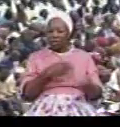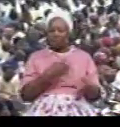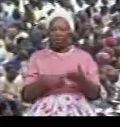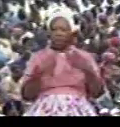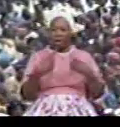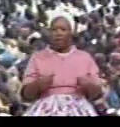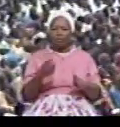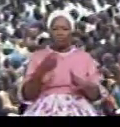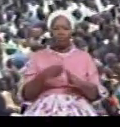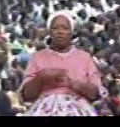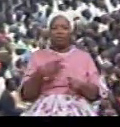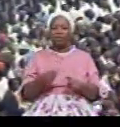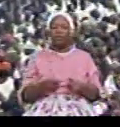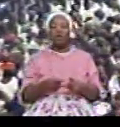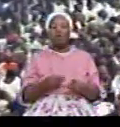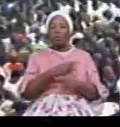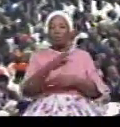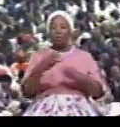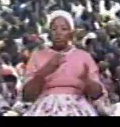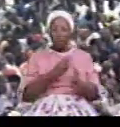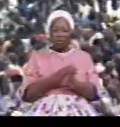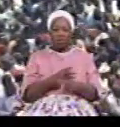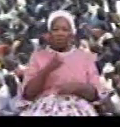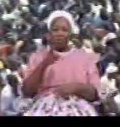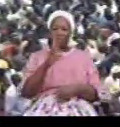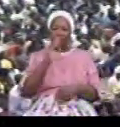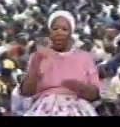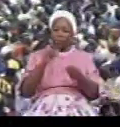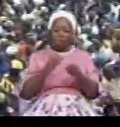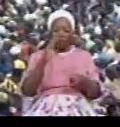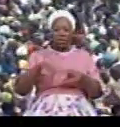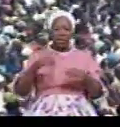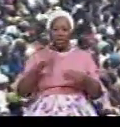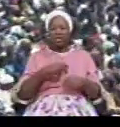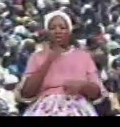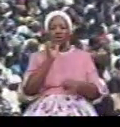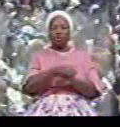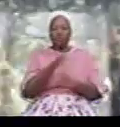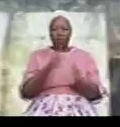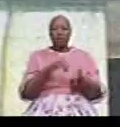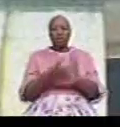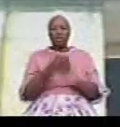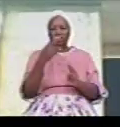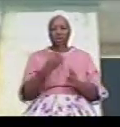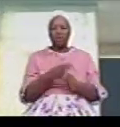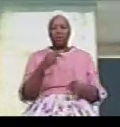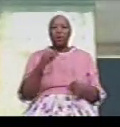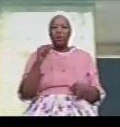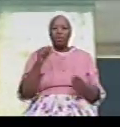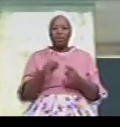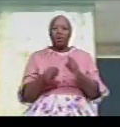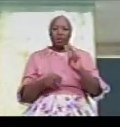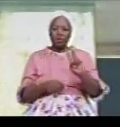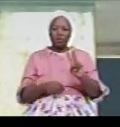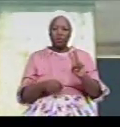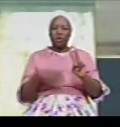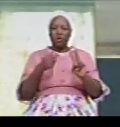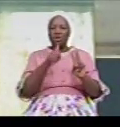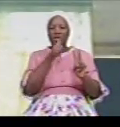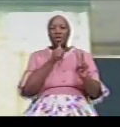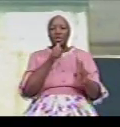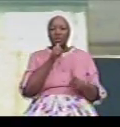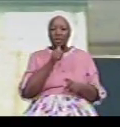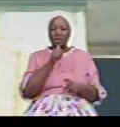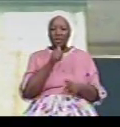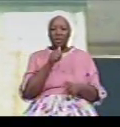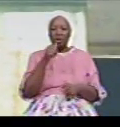world, you are more than a conqueror. Point number two, the secret of